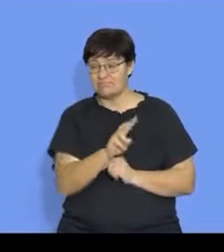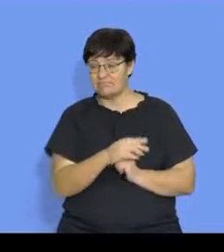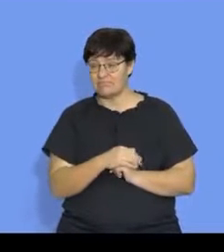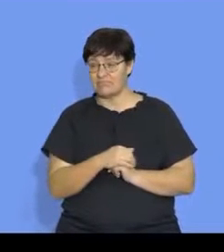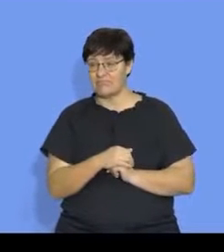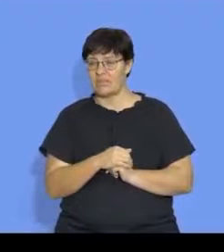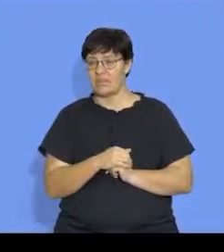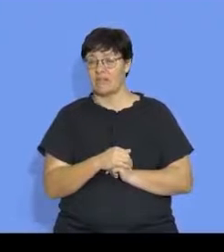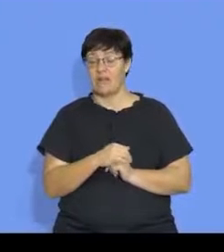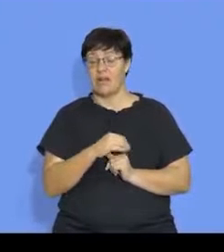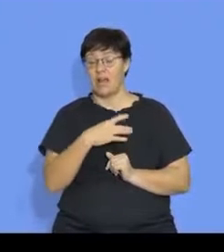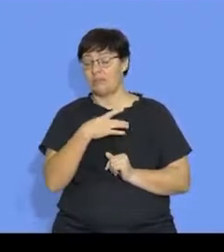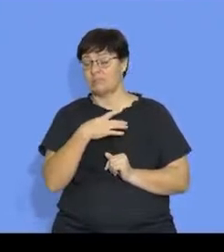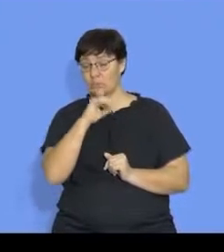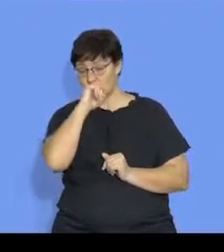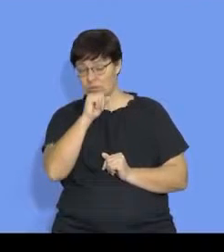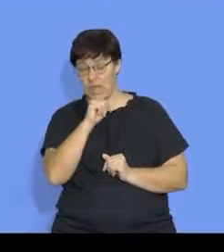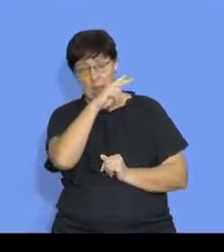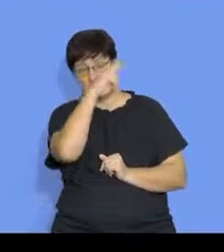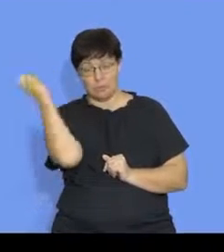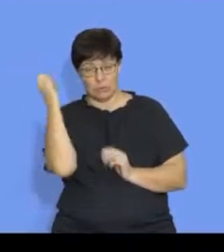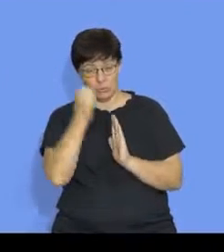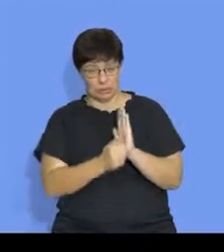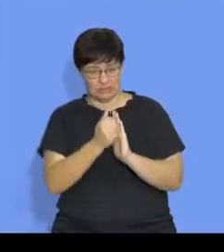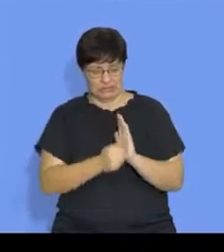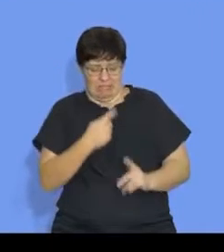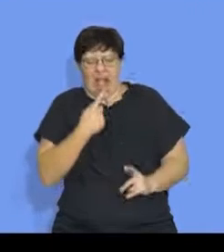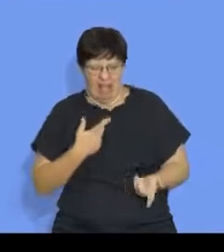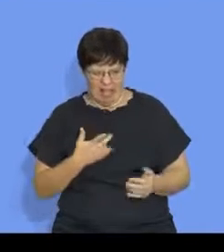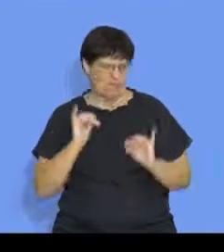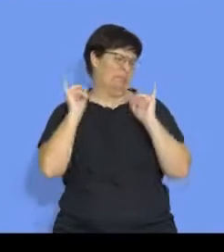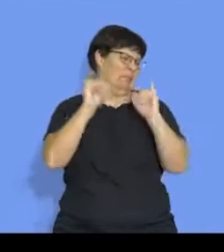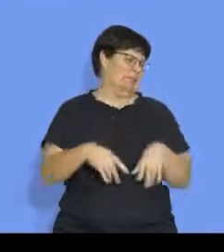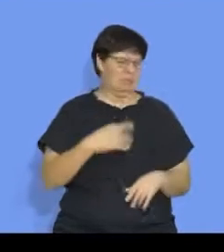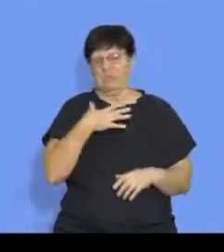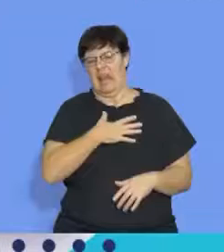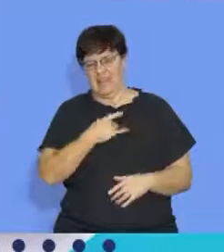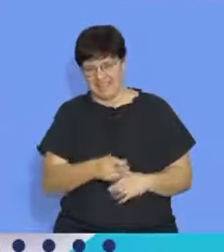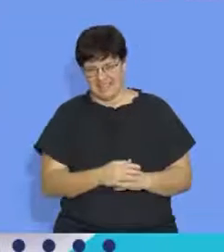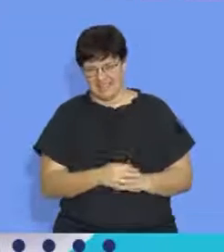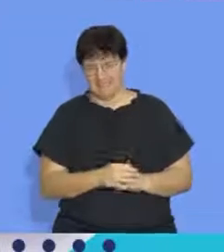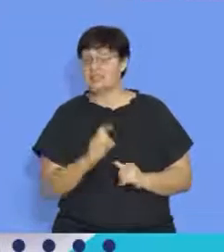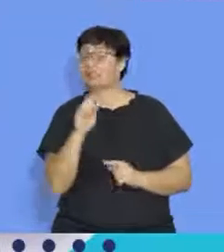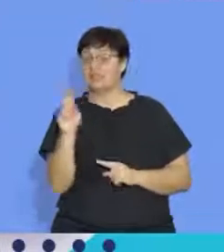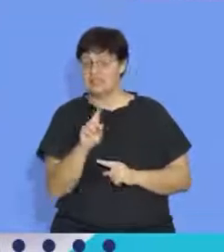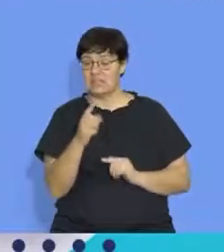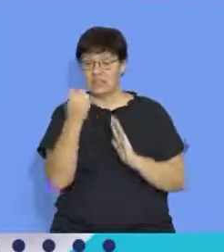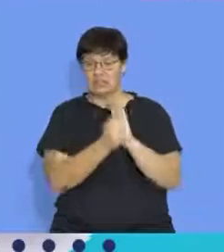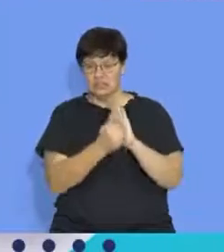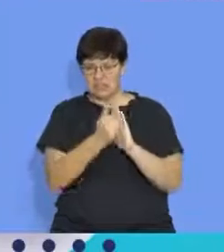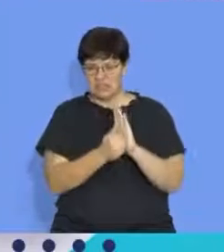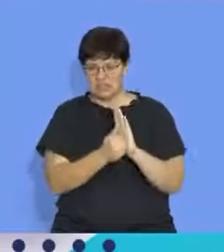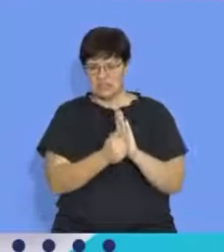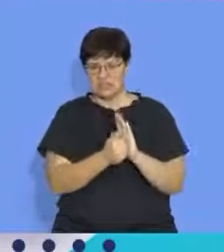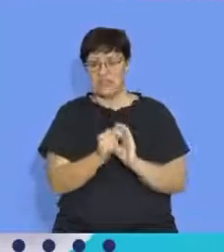who like blue cheese. Everybody goes, oh, gross, don't like it. So what do? We take the cheese and we put fungus